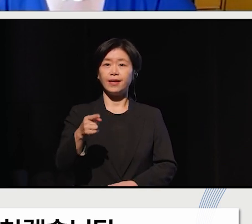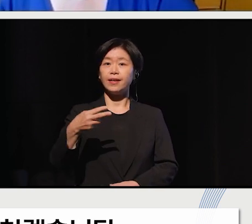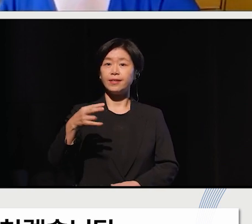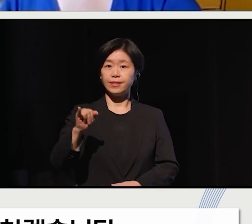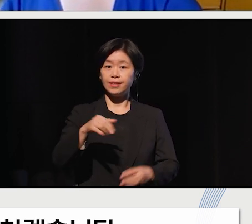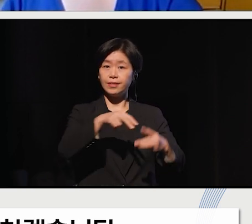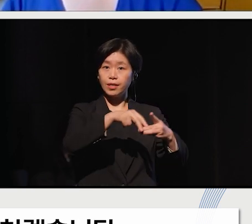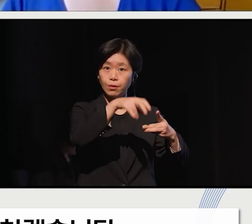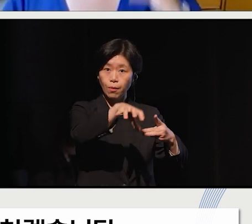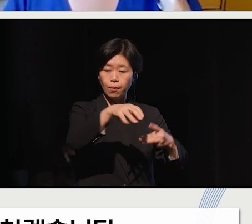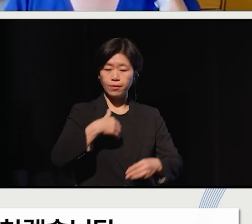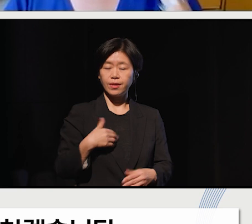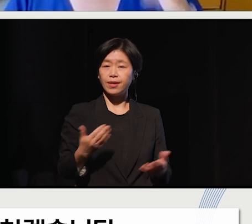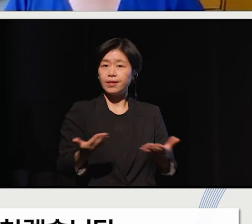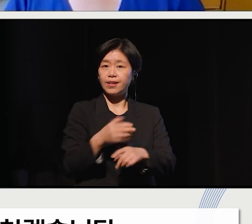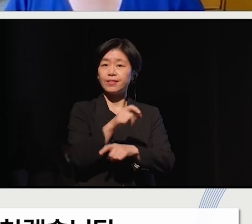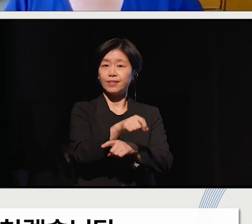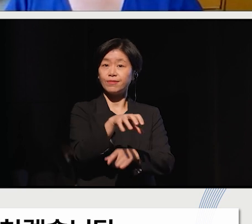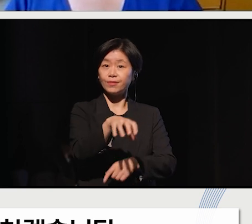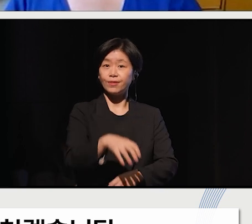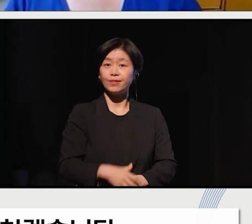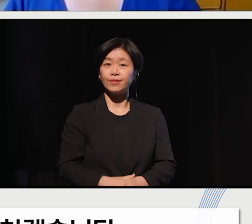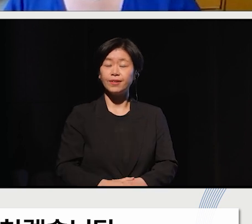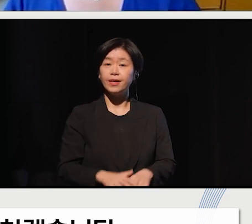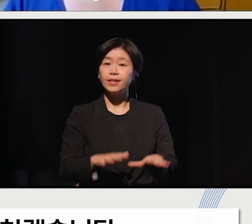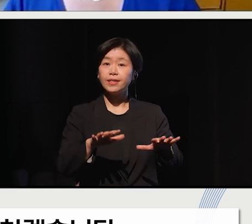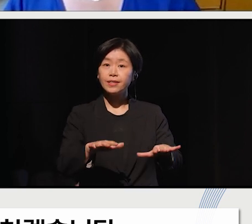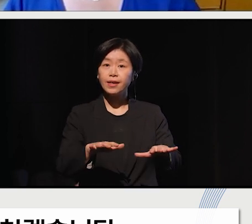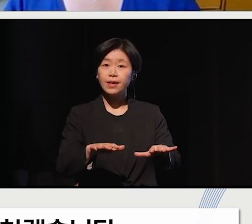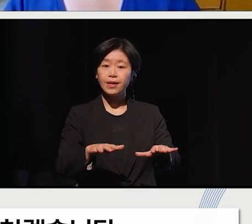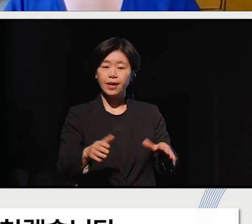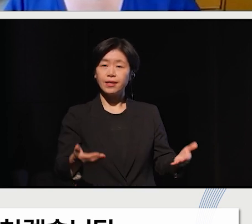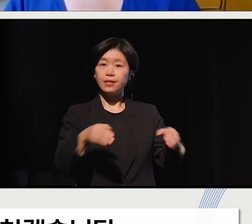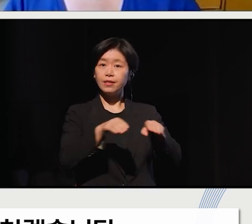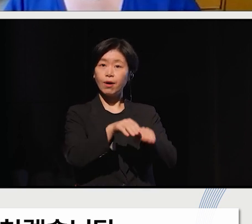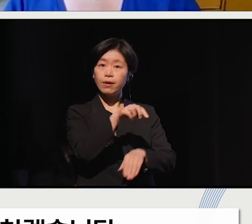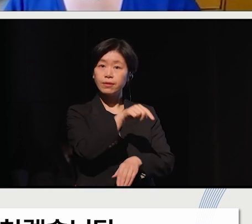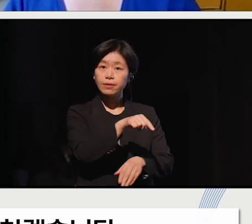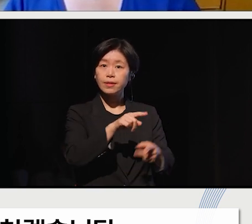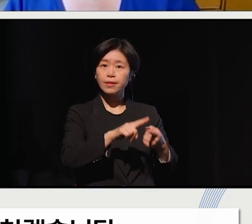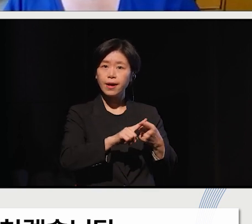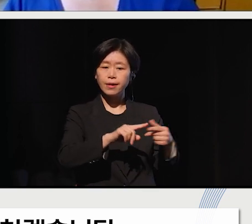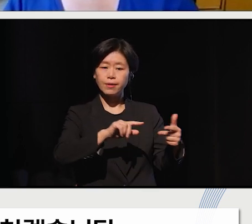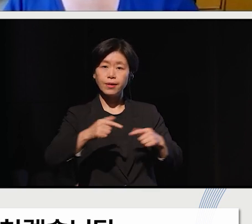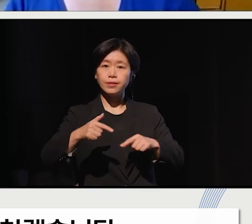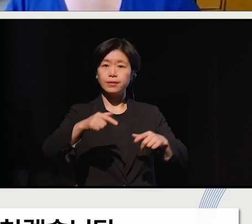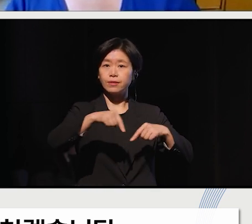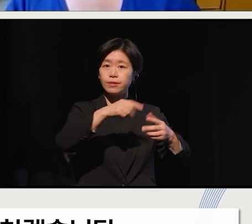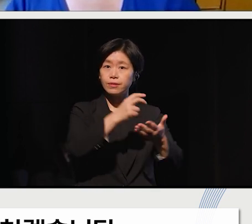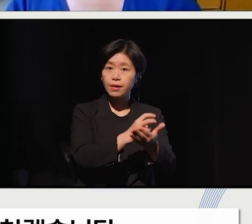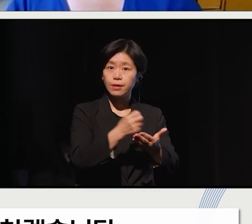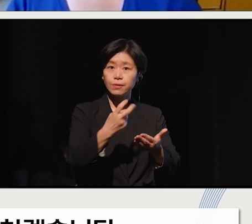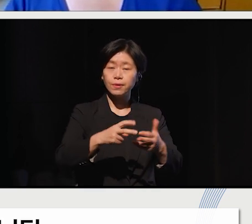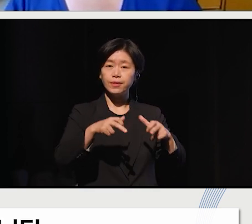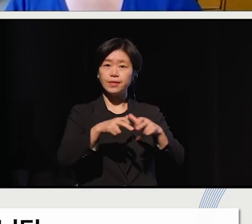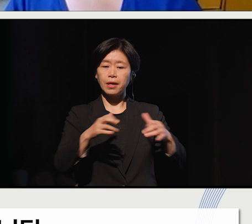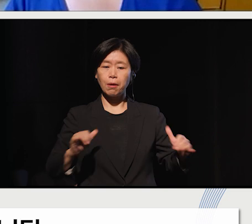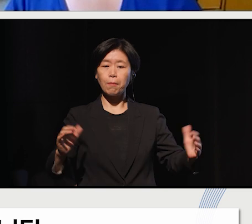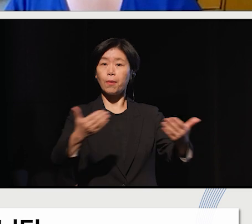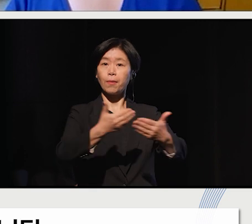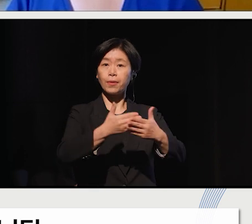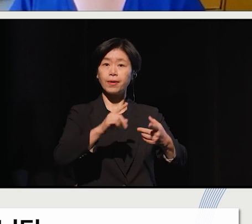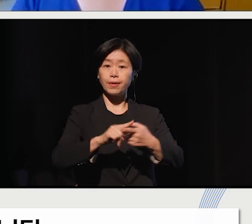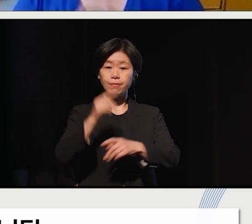Now, to get started on the topic of policies and procedures and inclusion of people with disabilities at an institutional level,